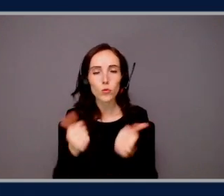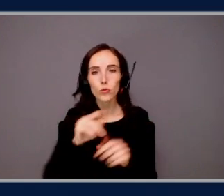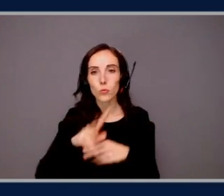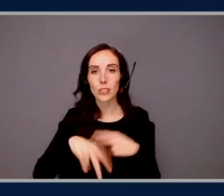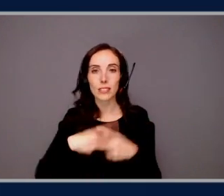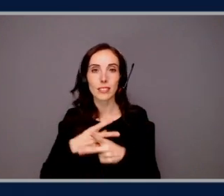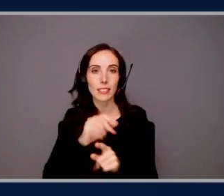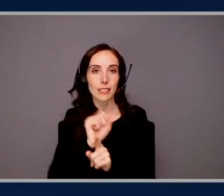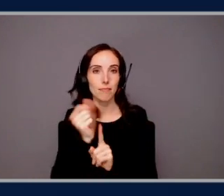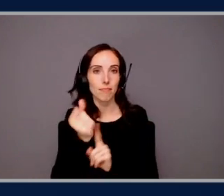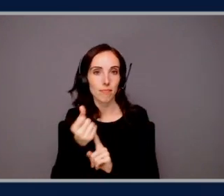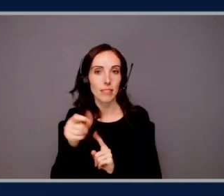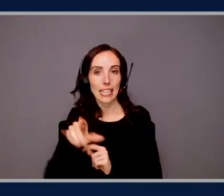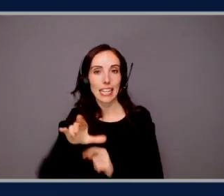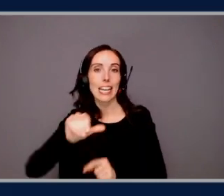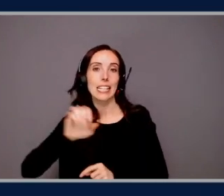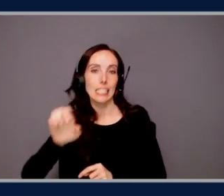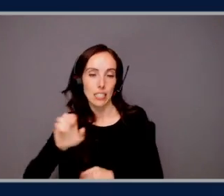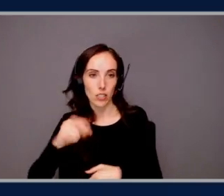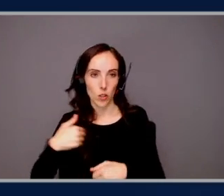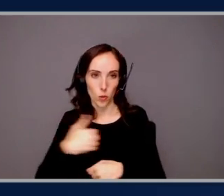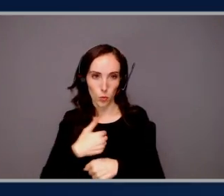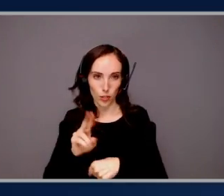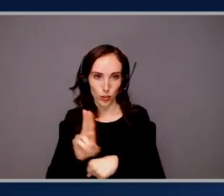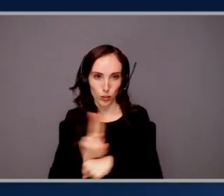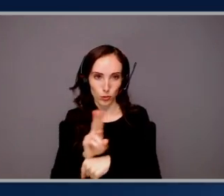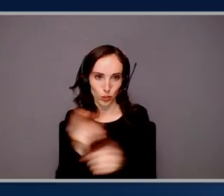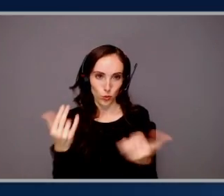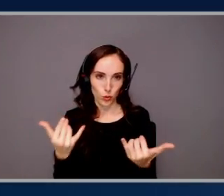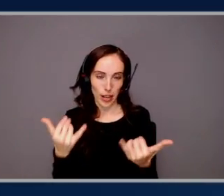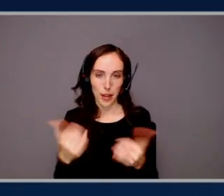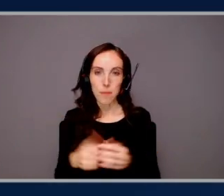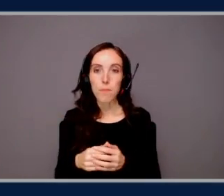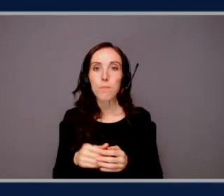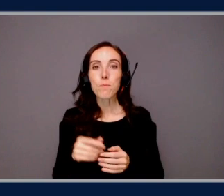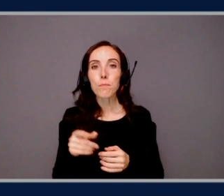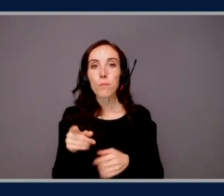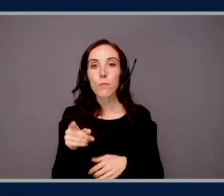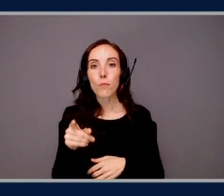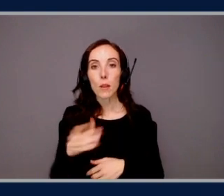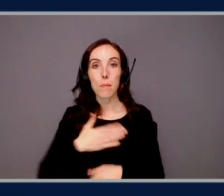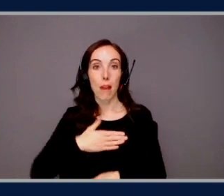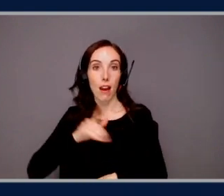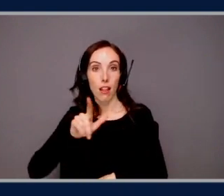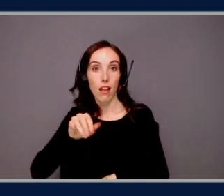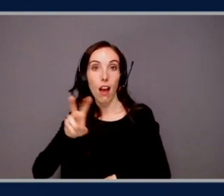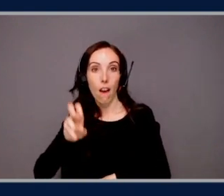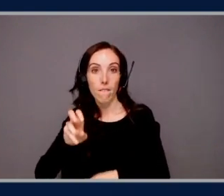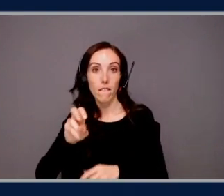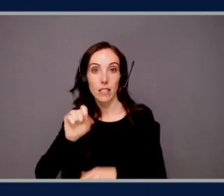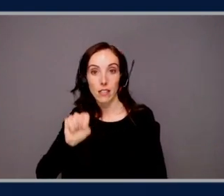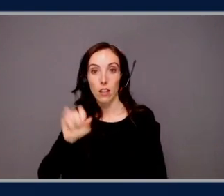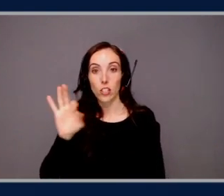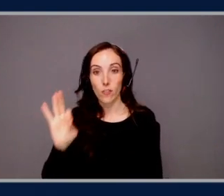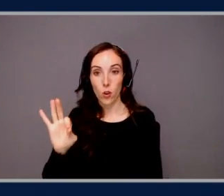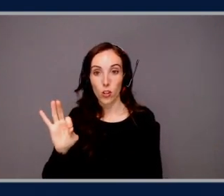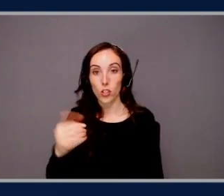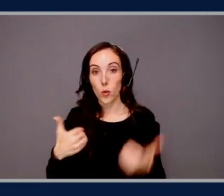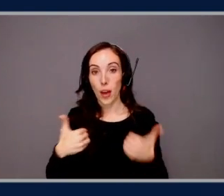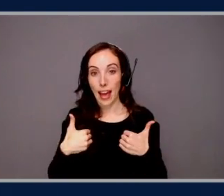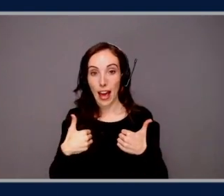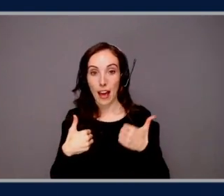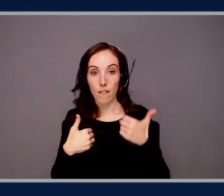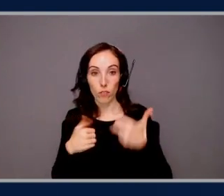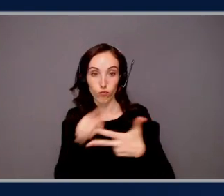used for cases. So let's go look at our cases. Okay, this is actually my live Salesforce. Oh, look, I've got these cases here. I've